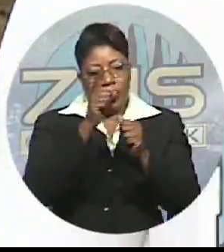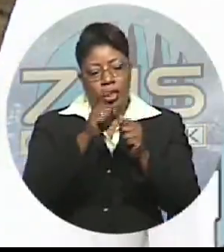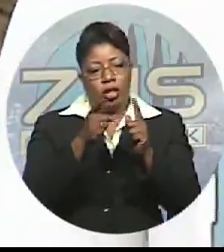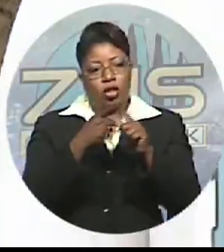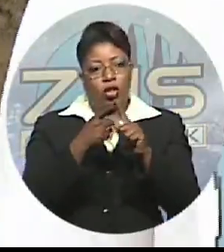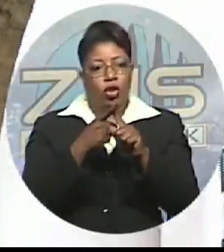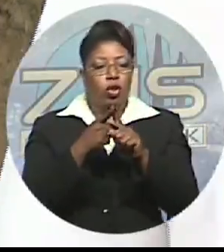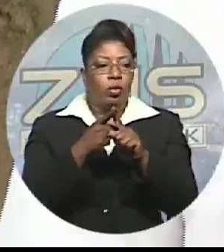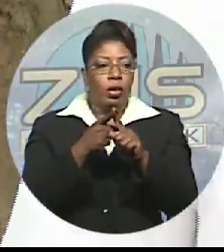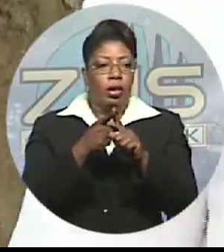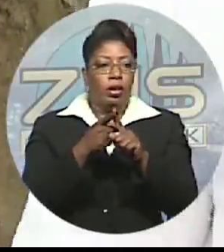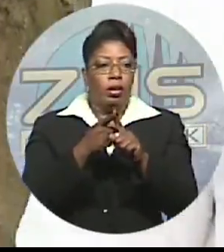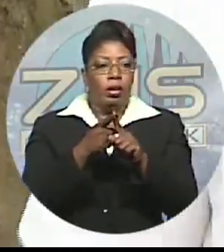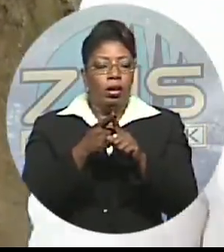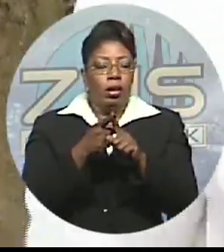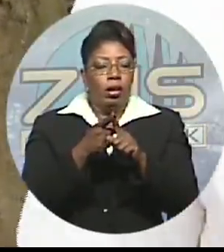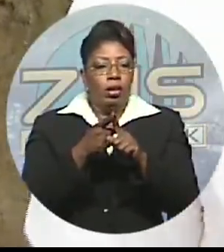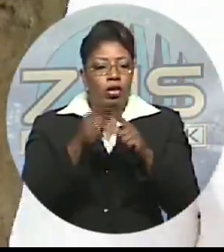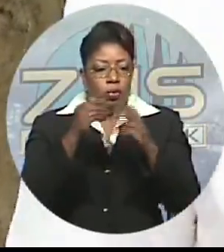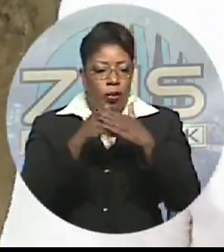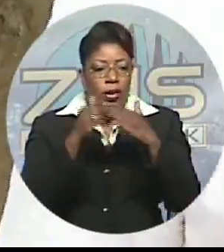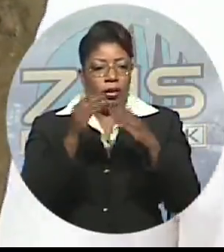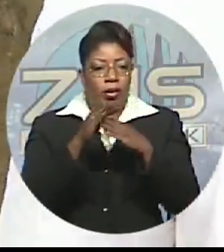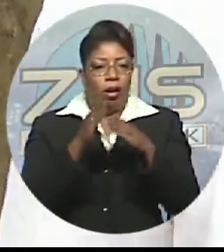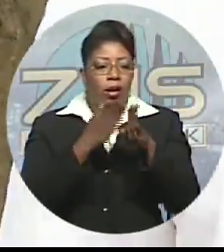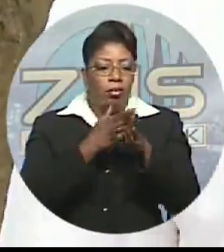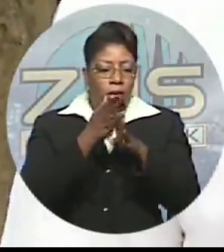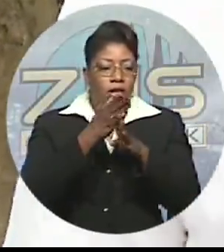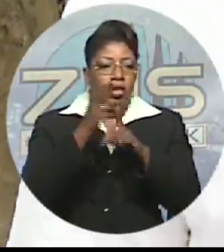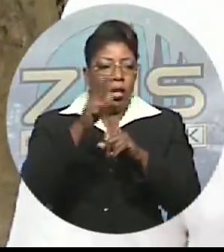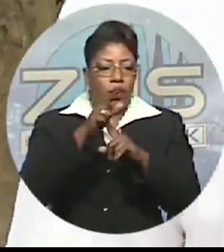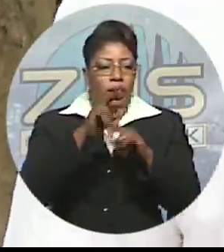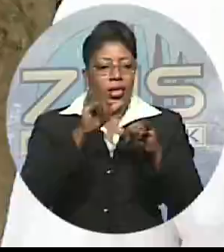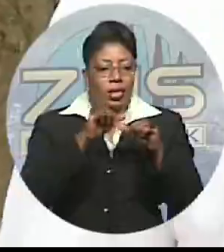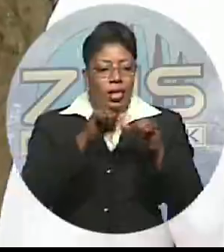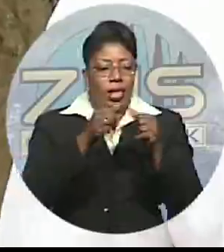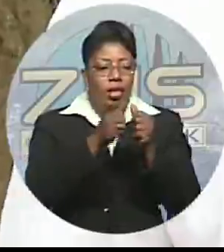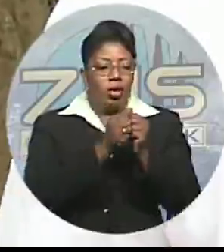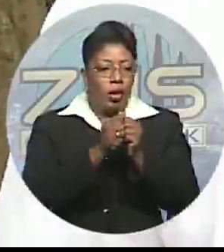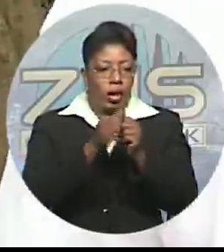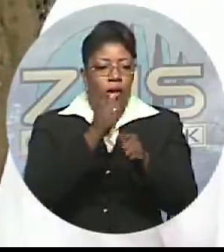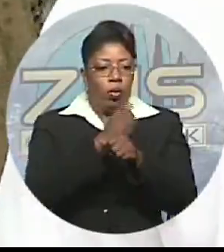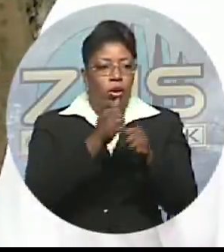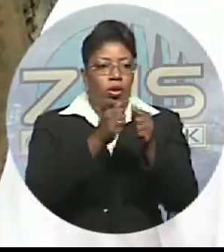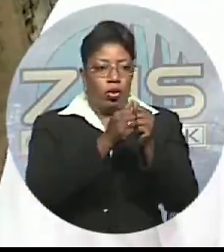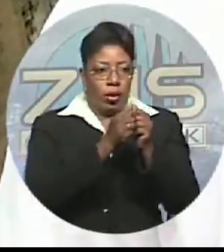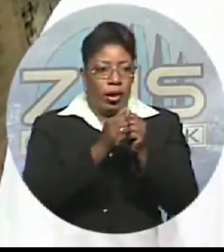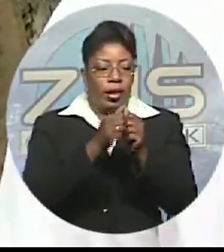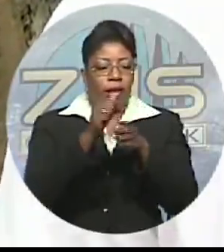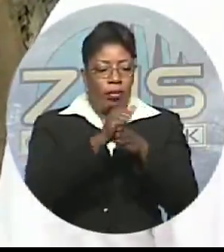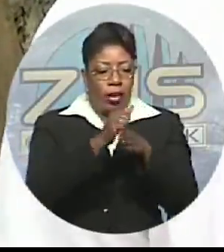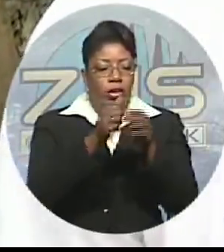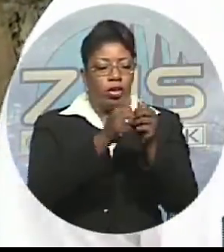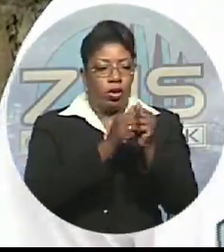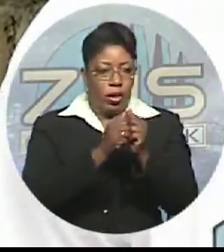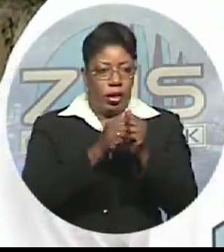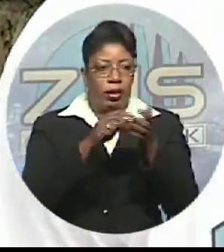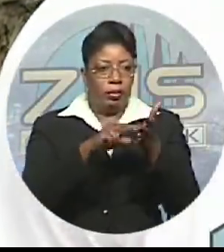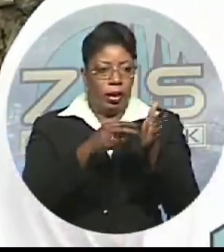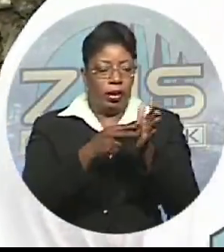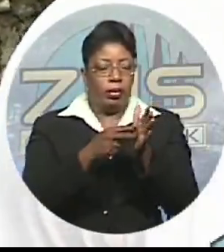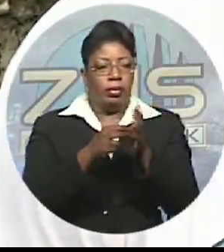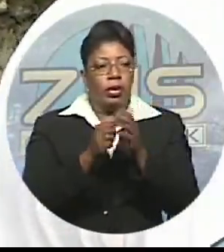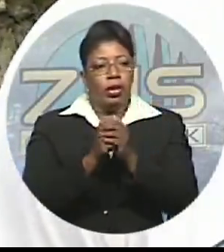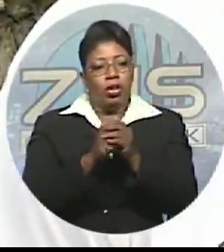championship, a major championship, you're gonna need to spend time together. That's a big thing. Just us getting together and be able to play